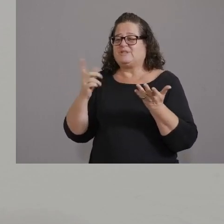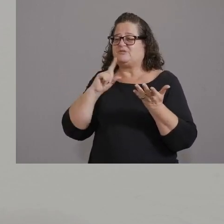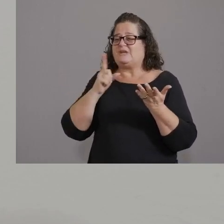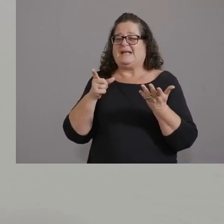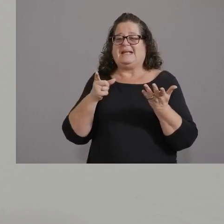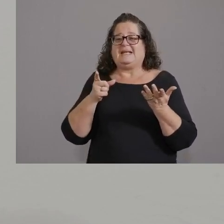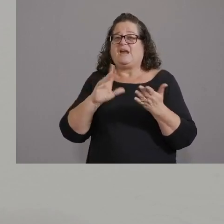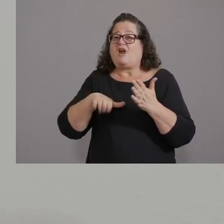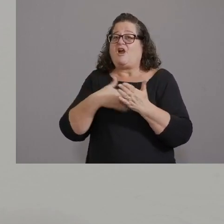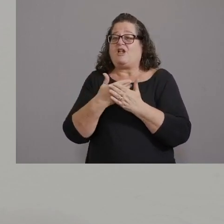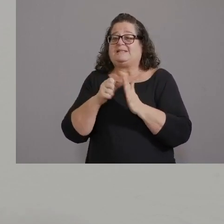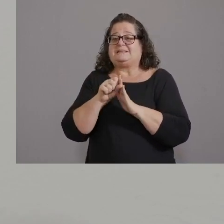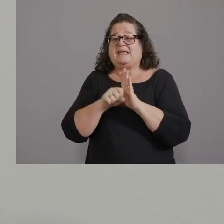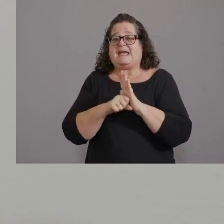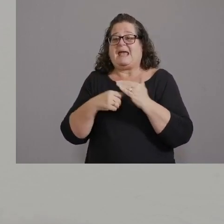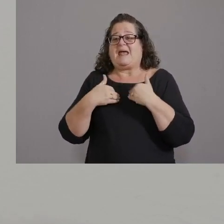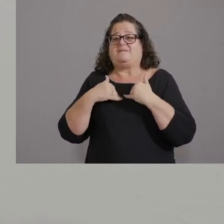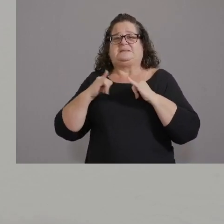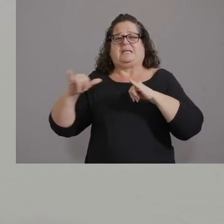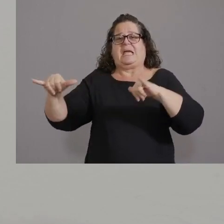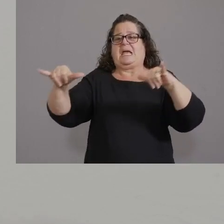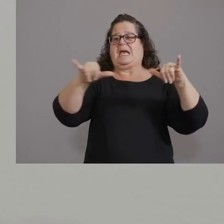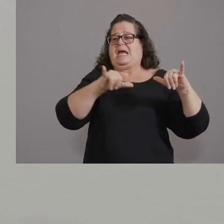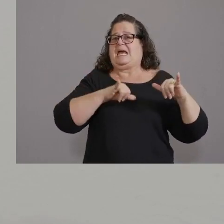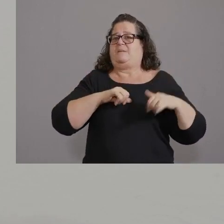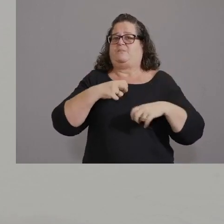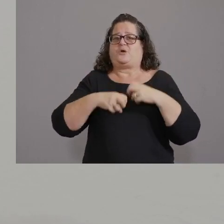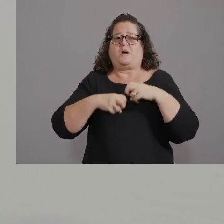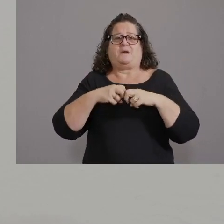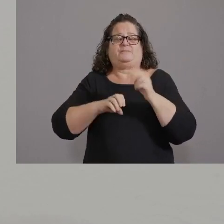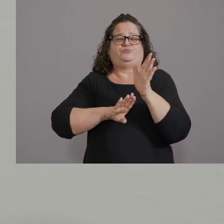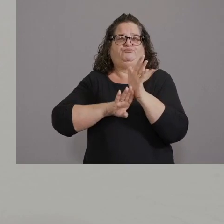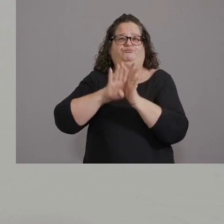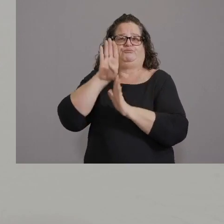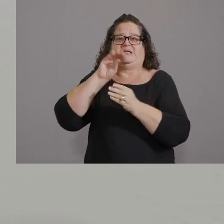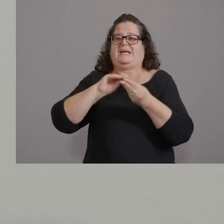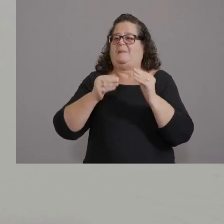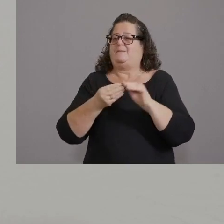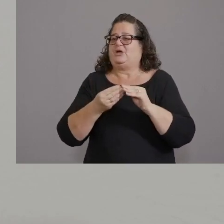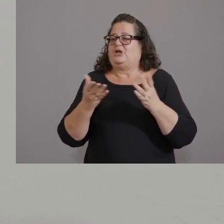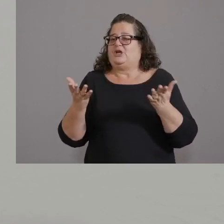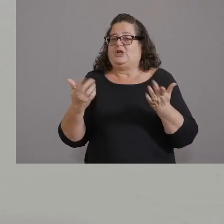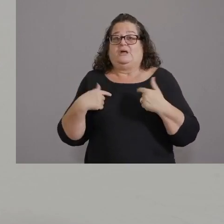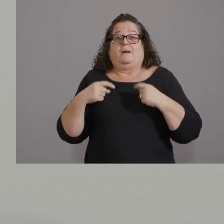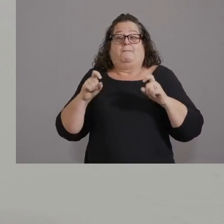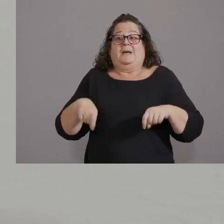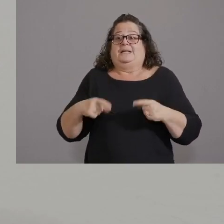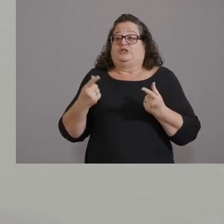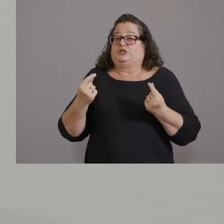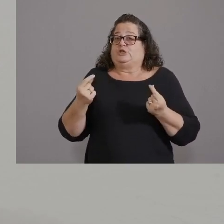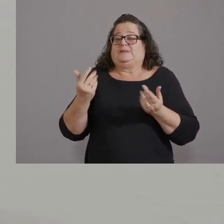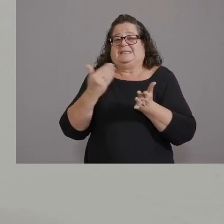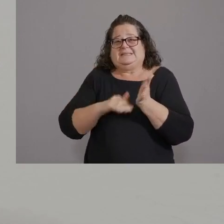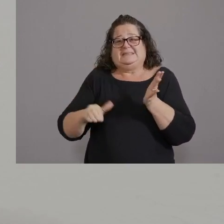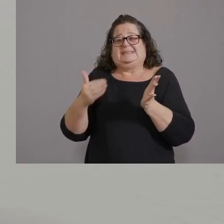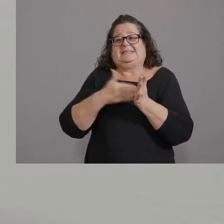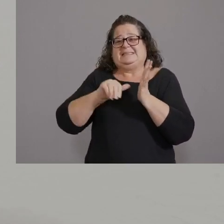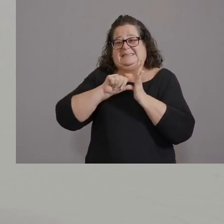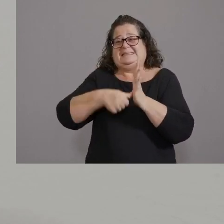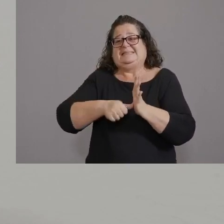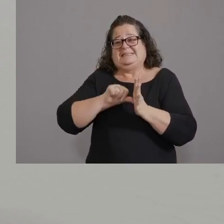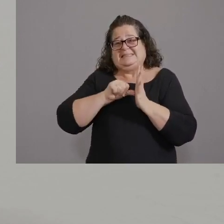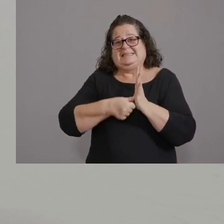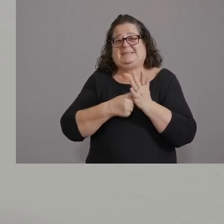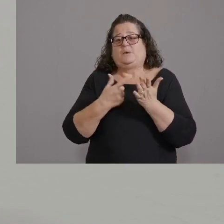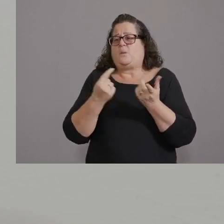experiencing these same types of rises. Really what we need to do is to really enforce the mitigation strategies, because we have some significant